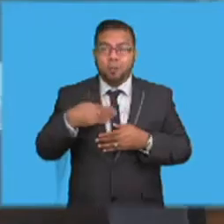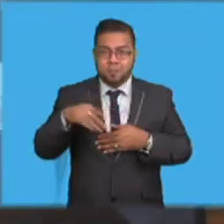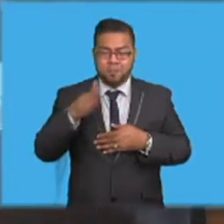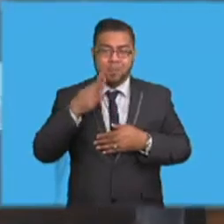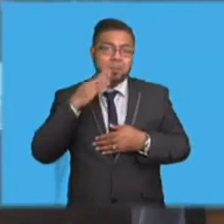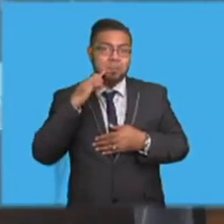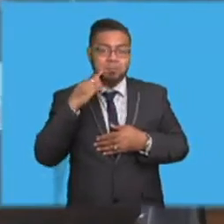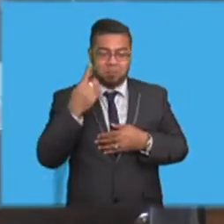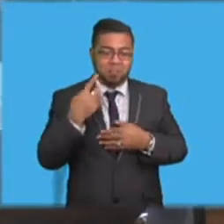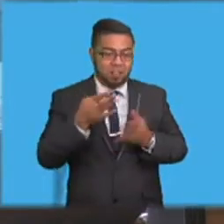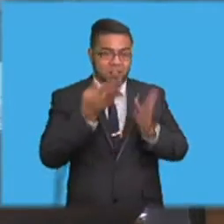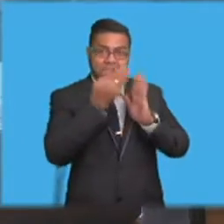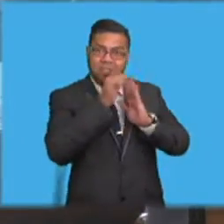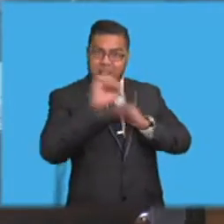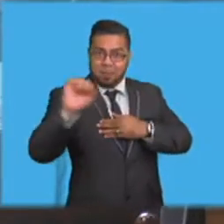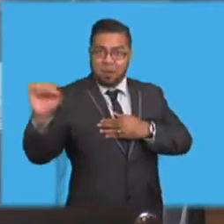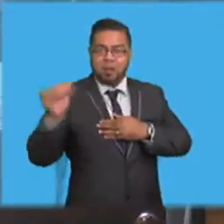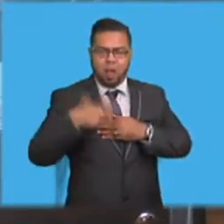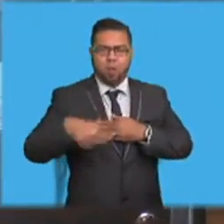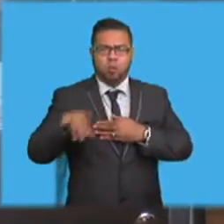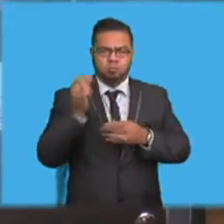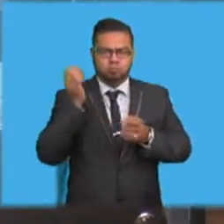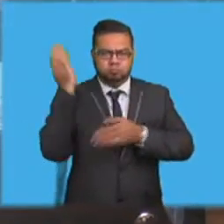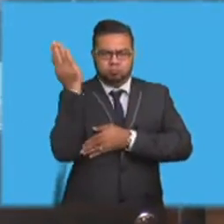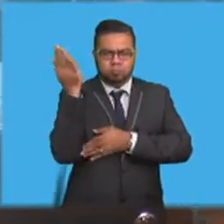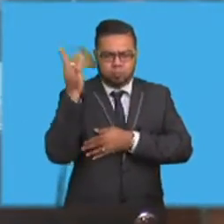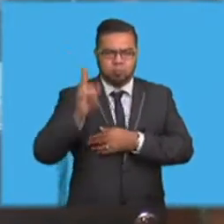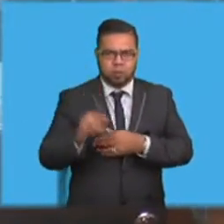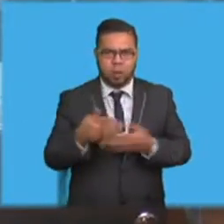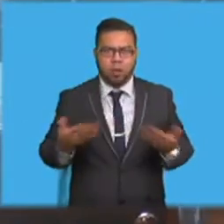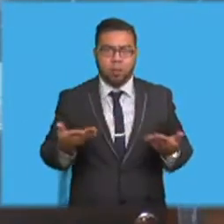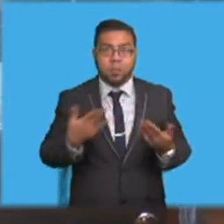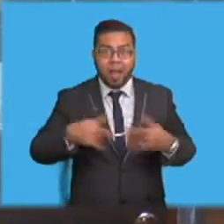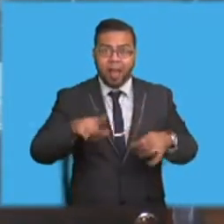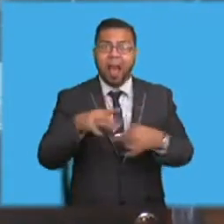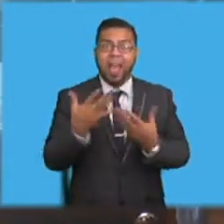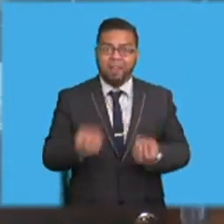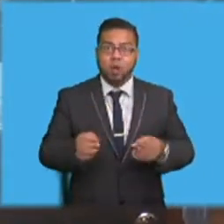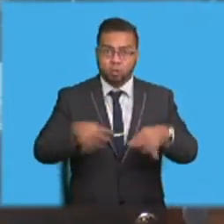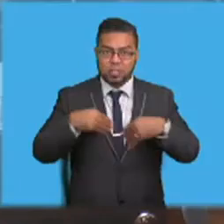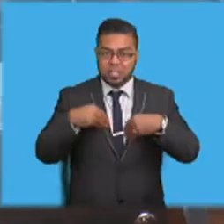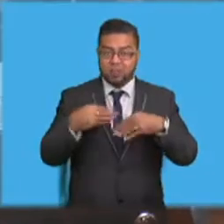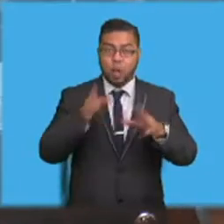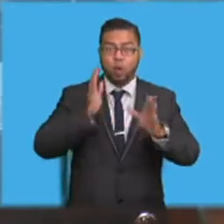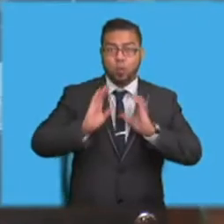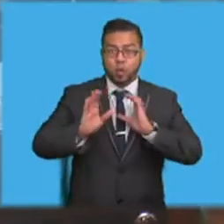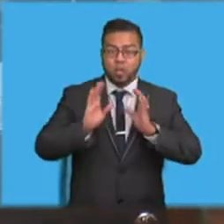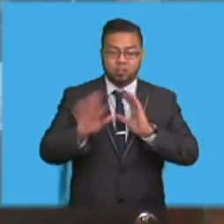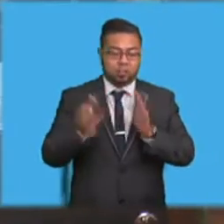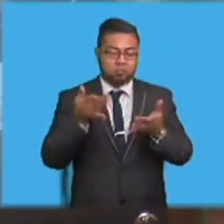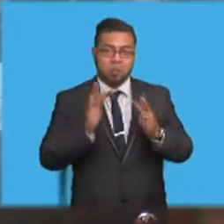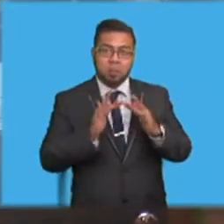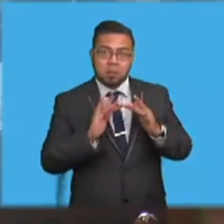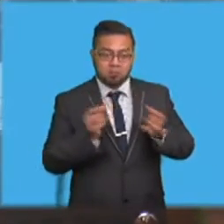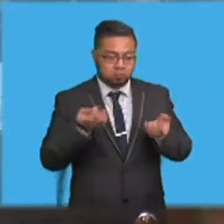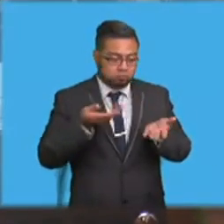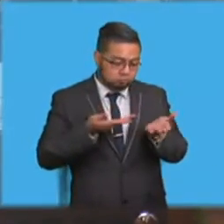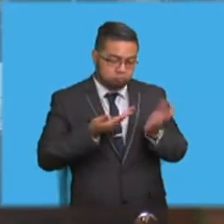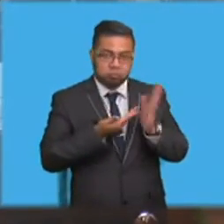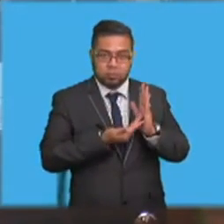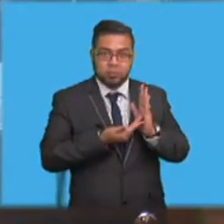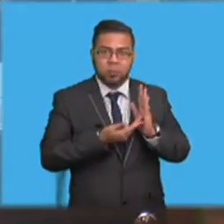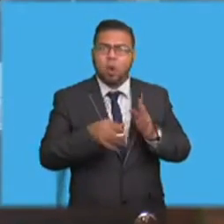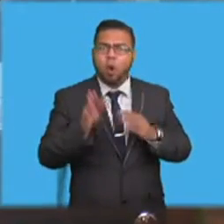statement that I'm going to make. I had received a communication on the